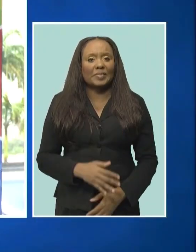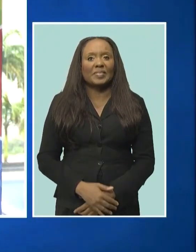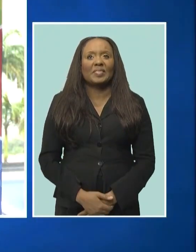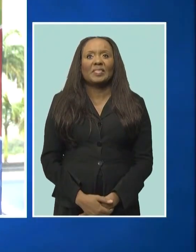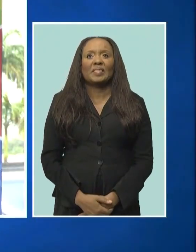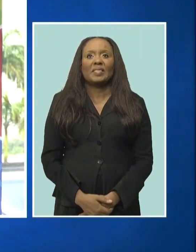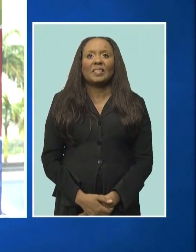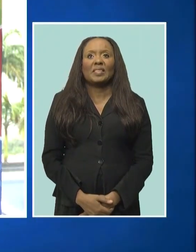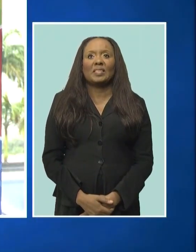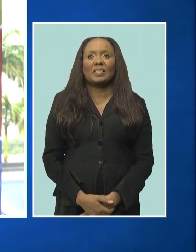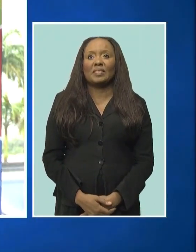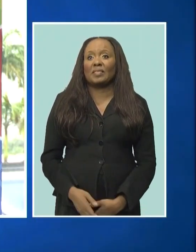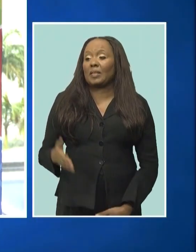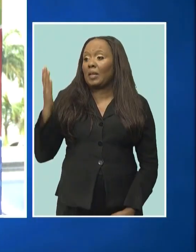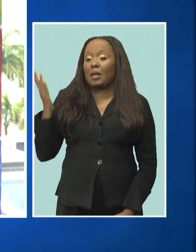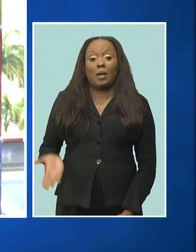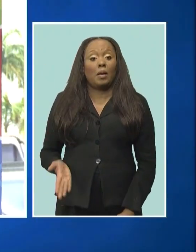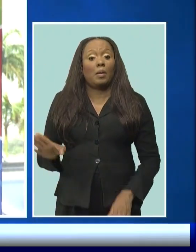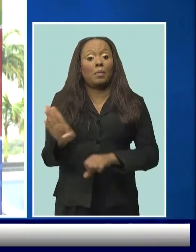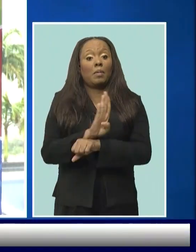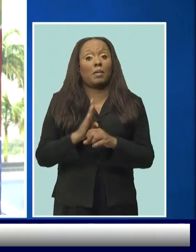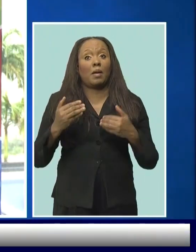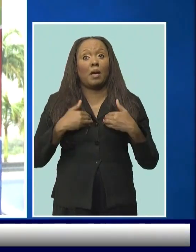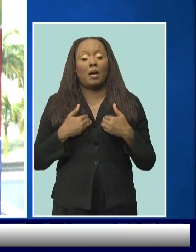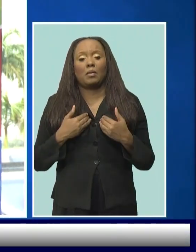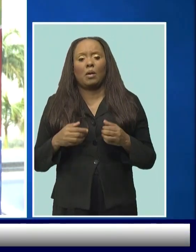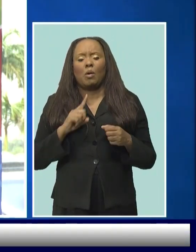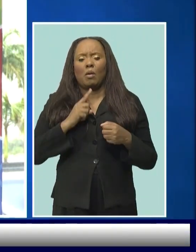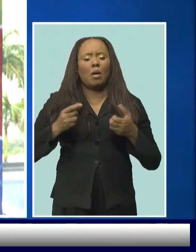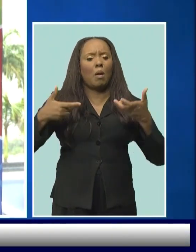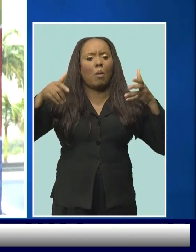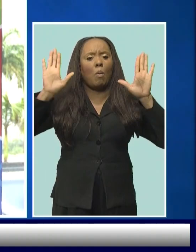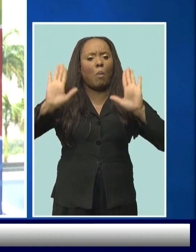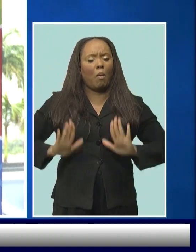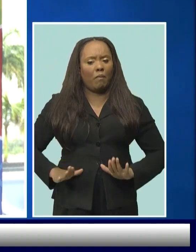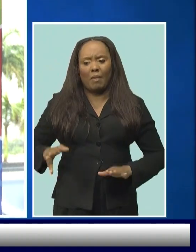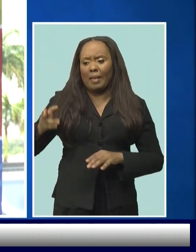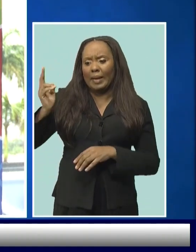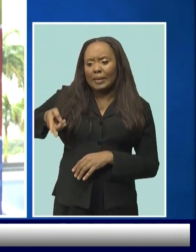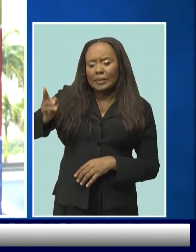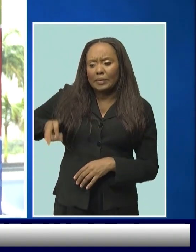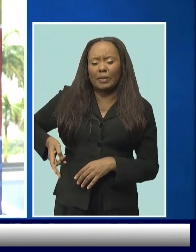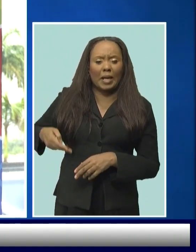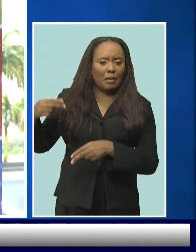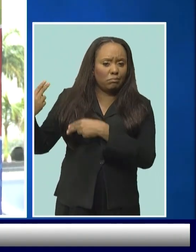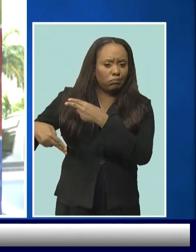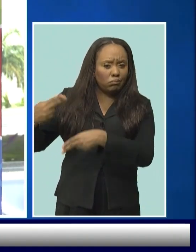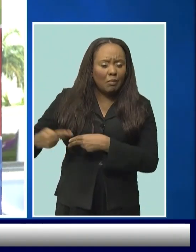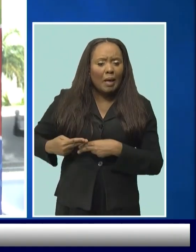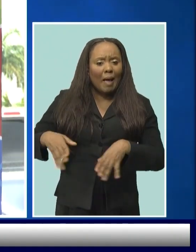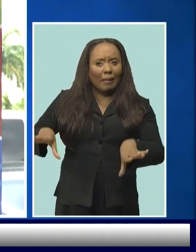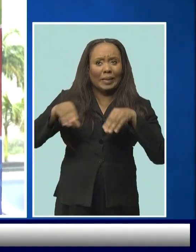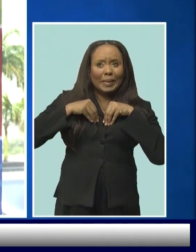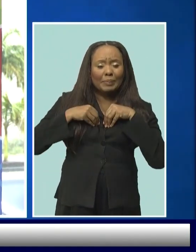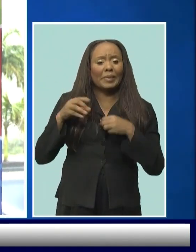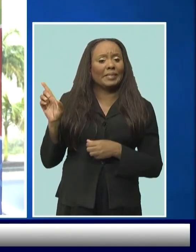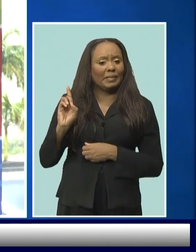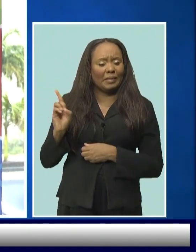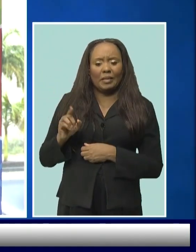Barbados, with its rich cultural heritage and warm, welcoming spirit, has embraced Digicel as more than